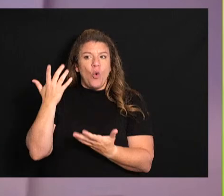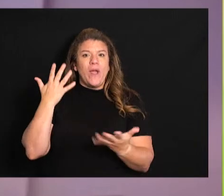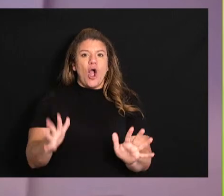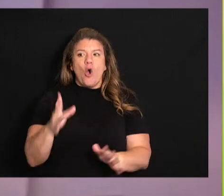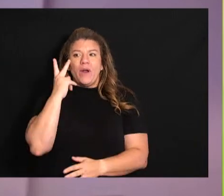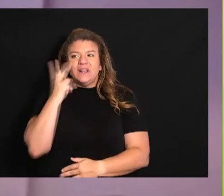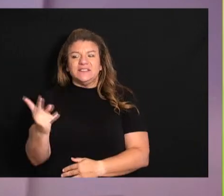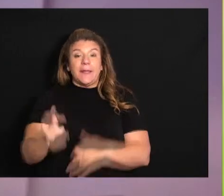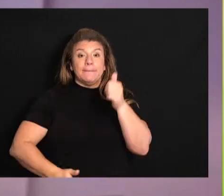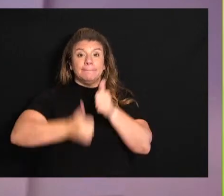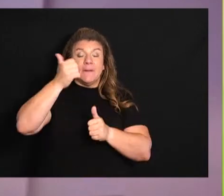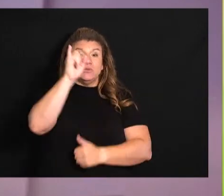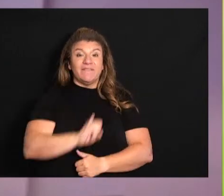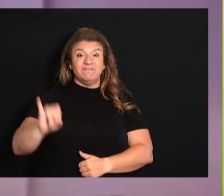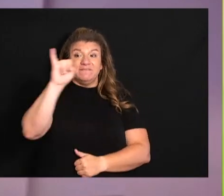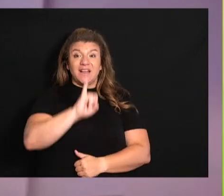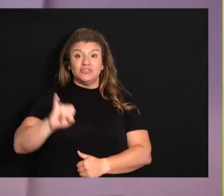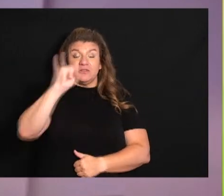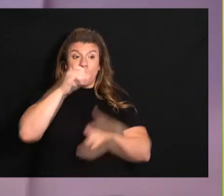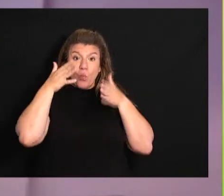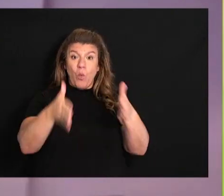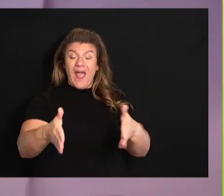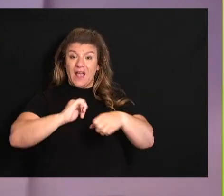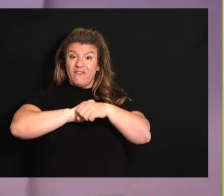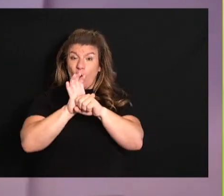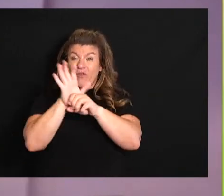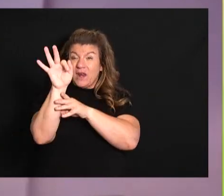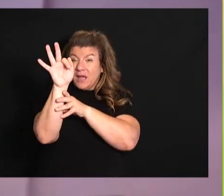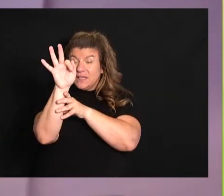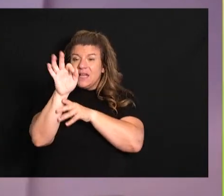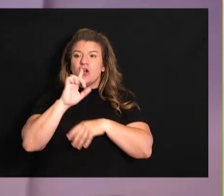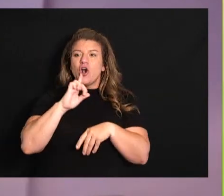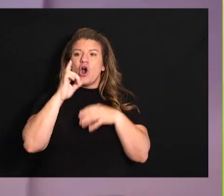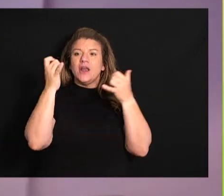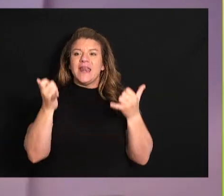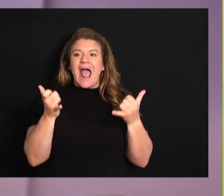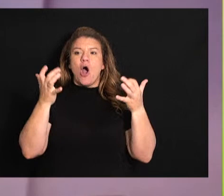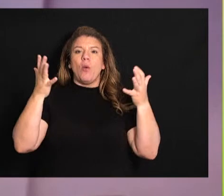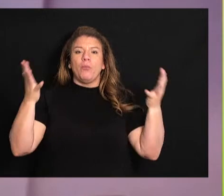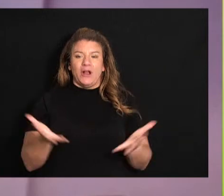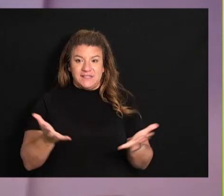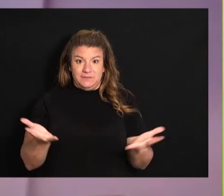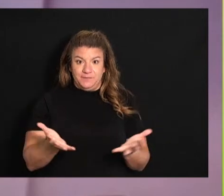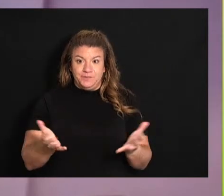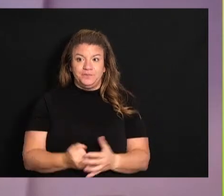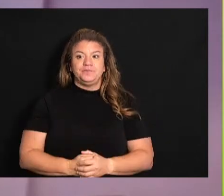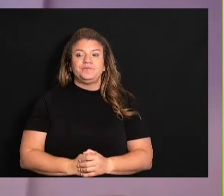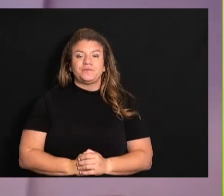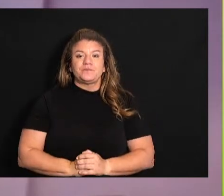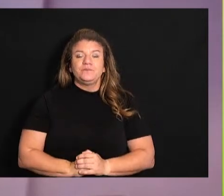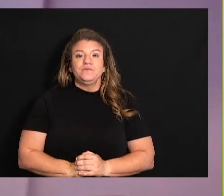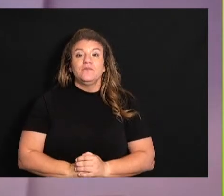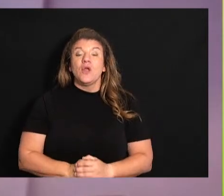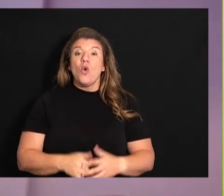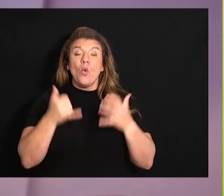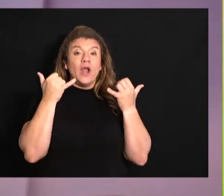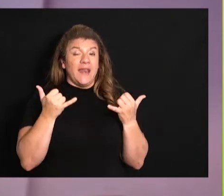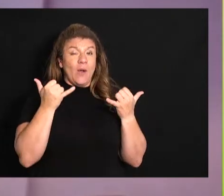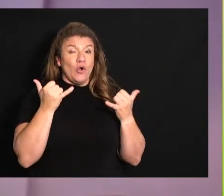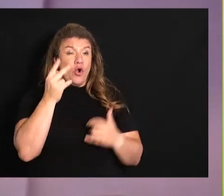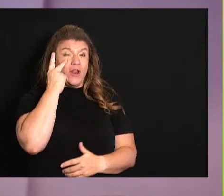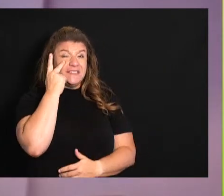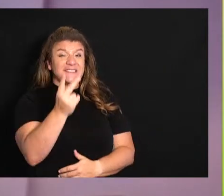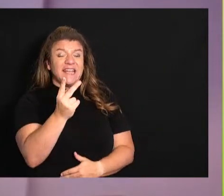most infectious forms of COVID-19 are now present. So we currently are seeing